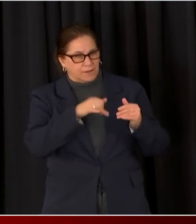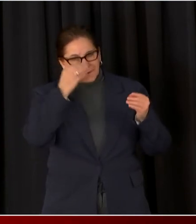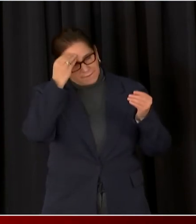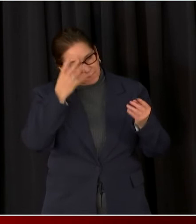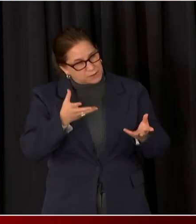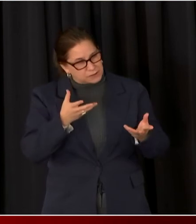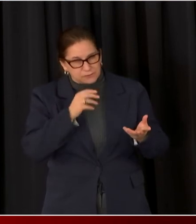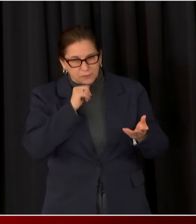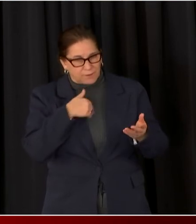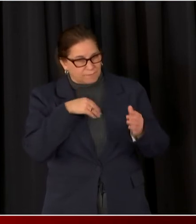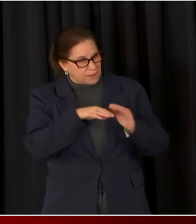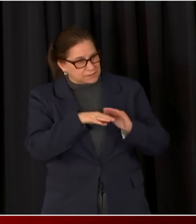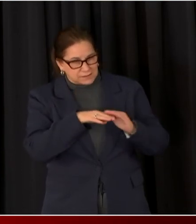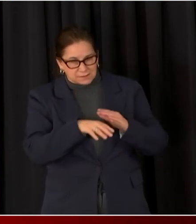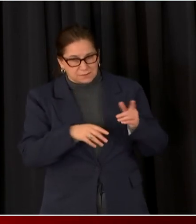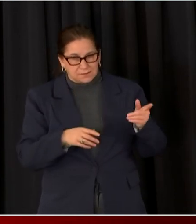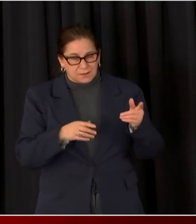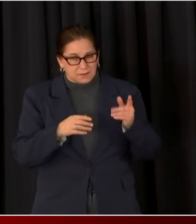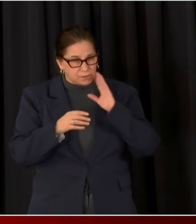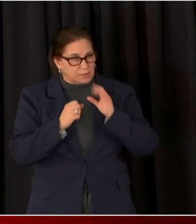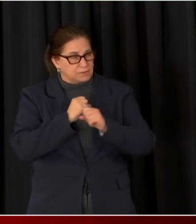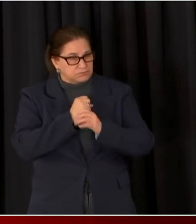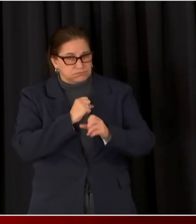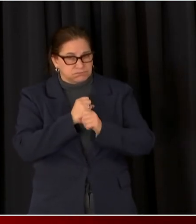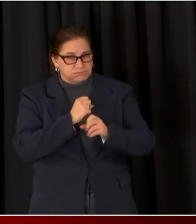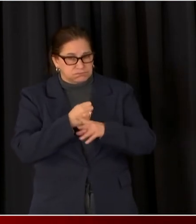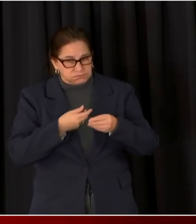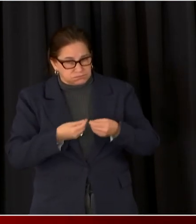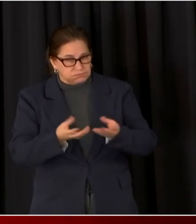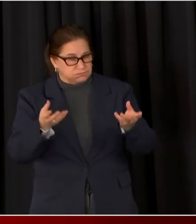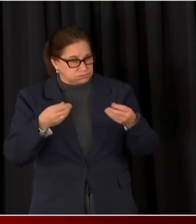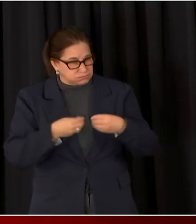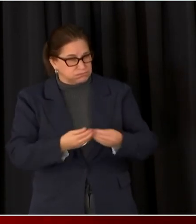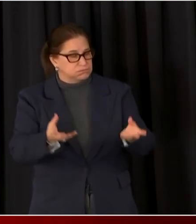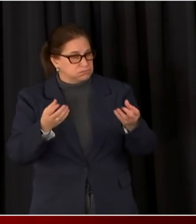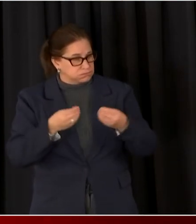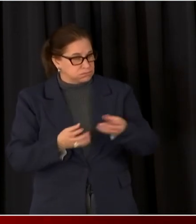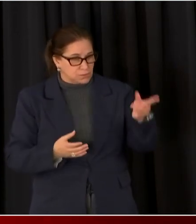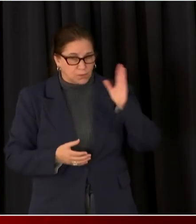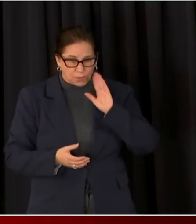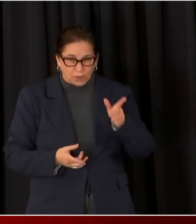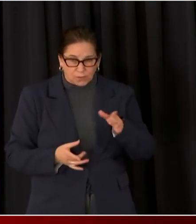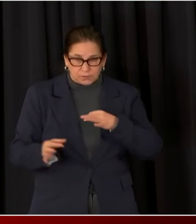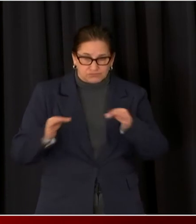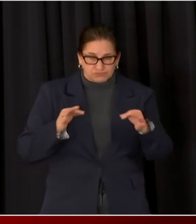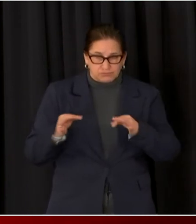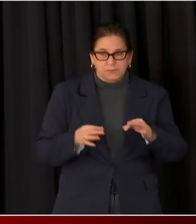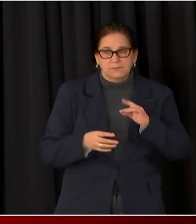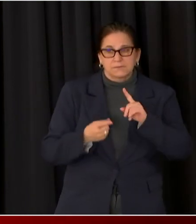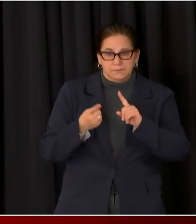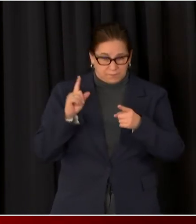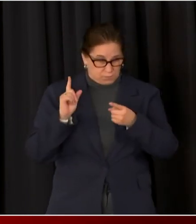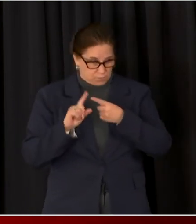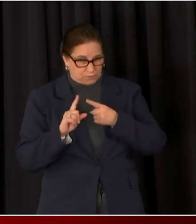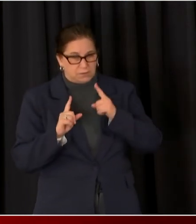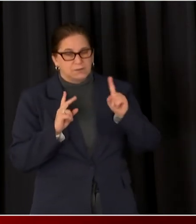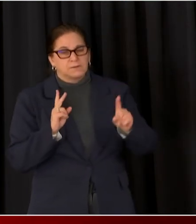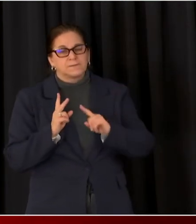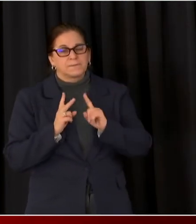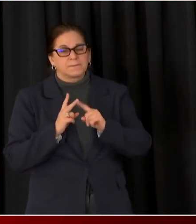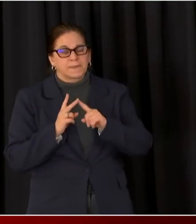public information campaign about the phases that you just talked about? Number two, as you know, in Maryland, they